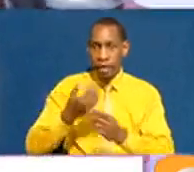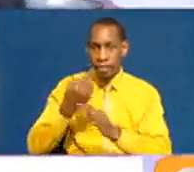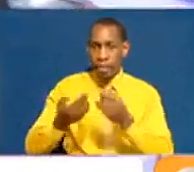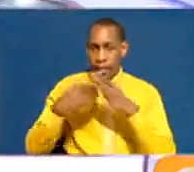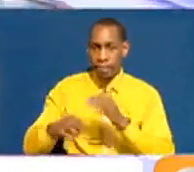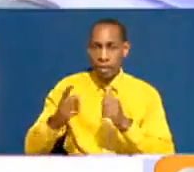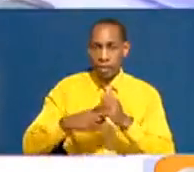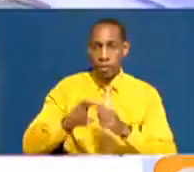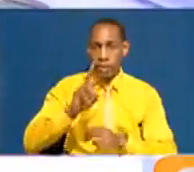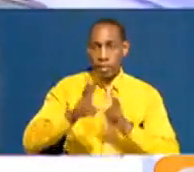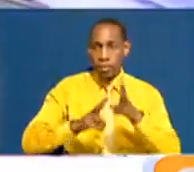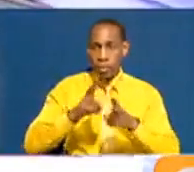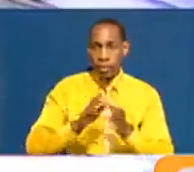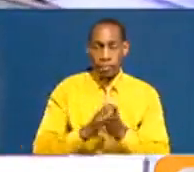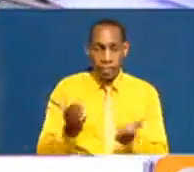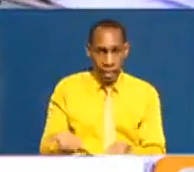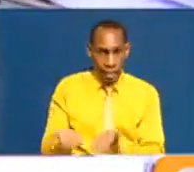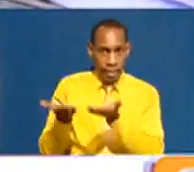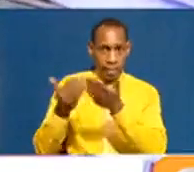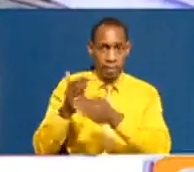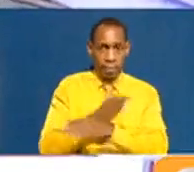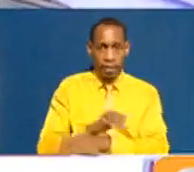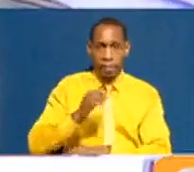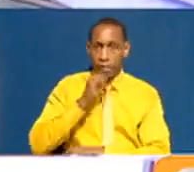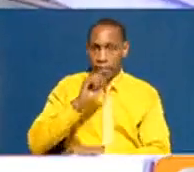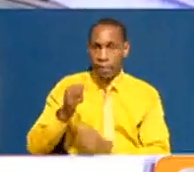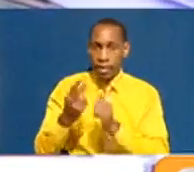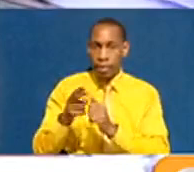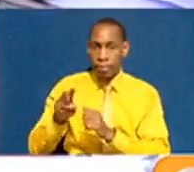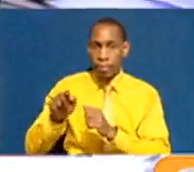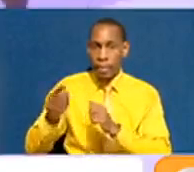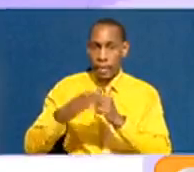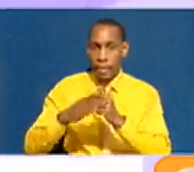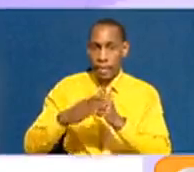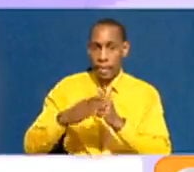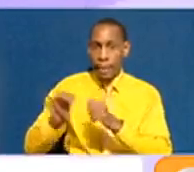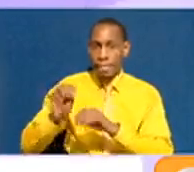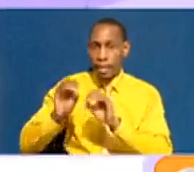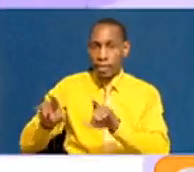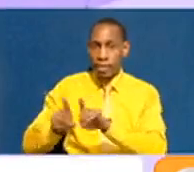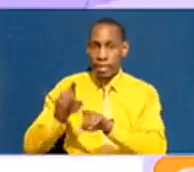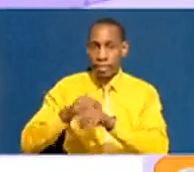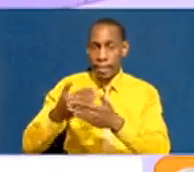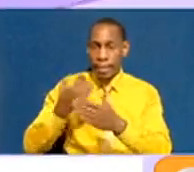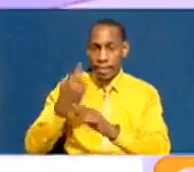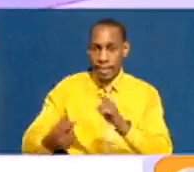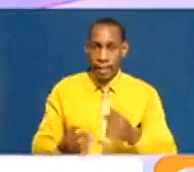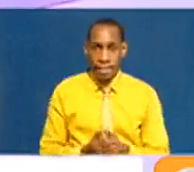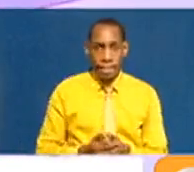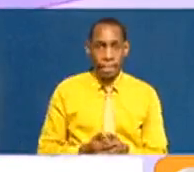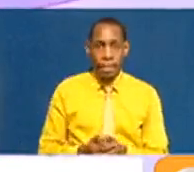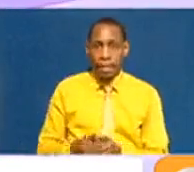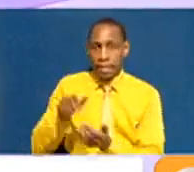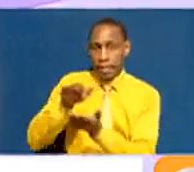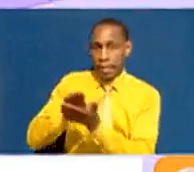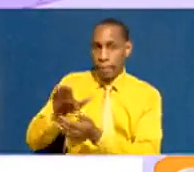ended June 2022, an improvement from 512.9 million shillings loss in the same period last year. The troubled